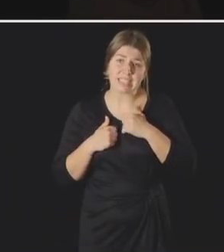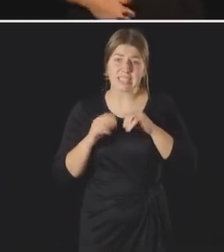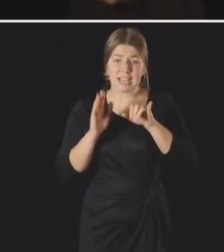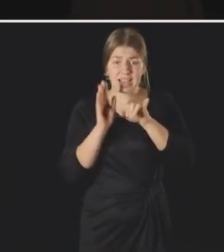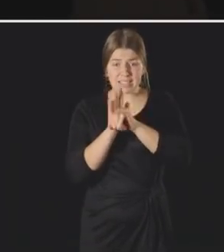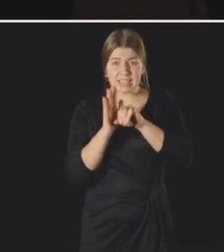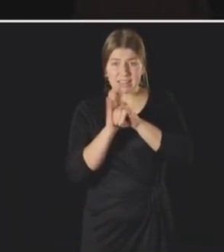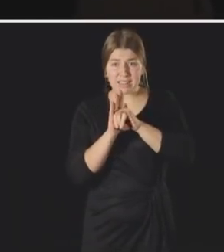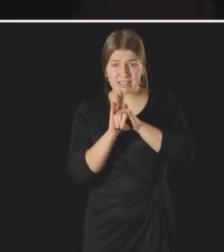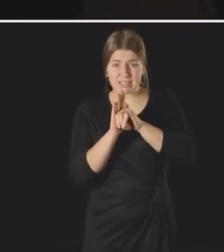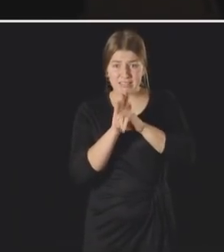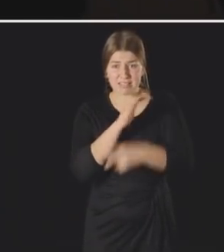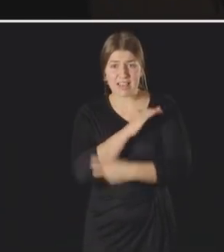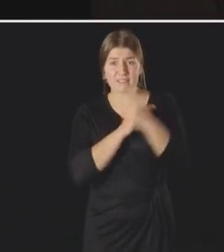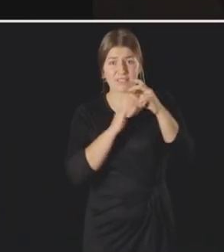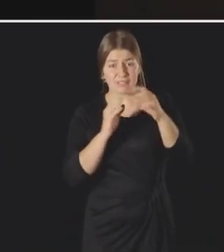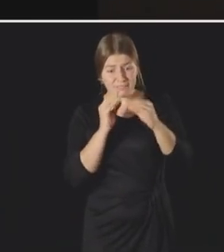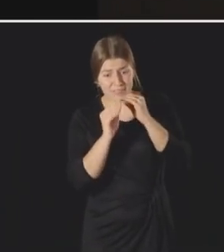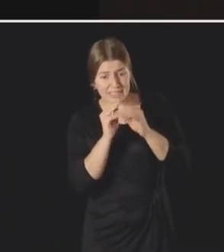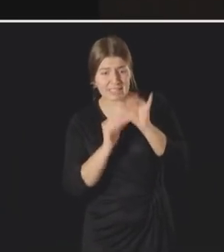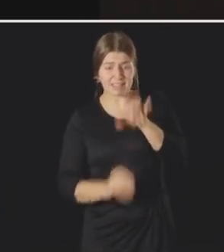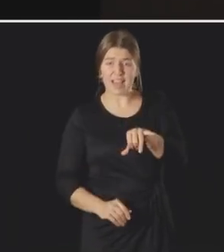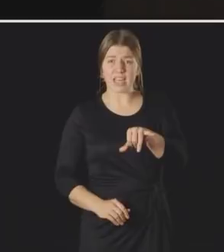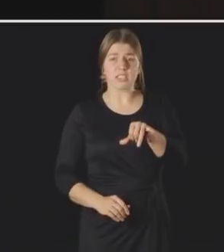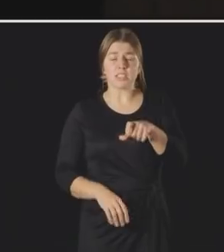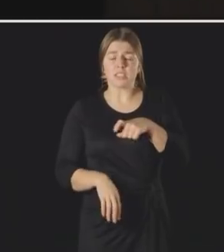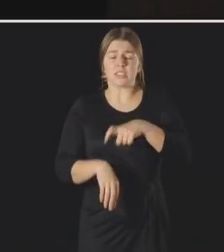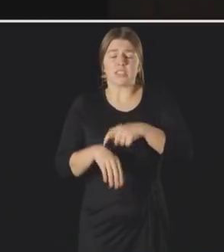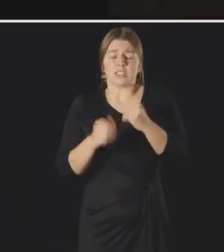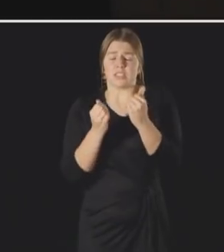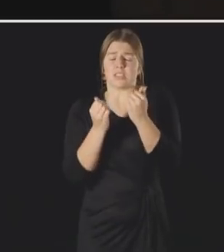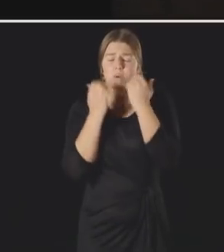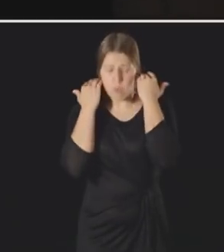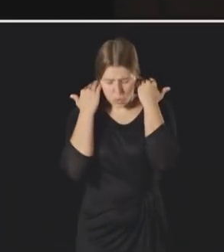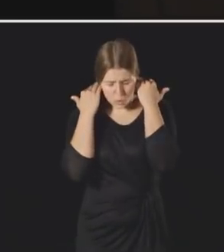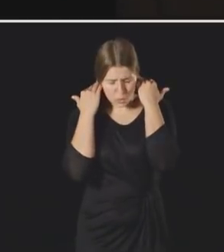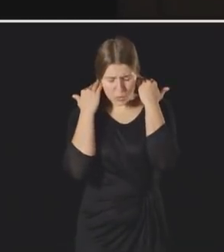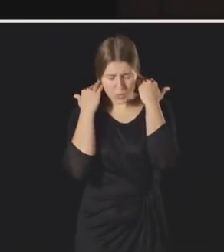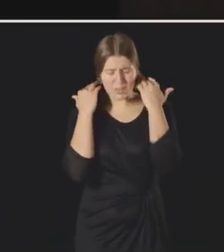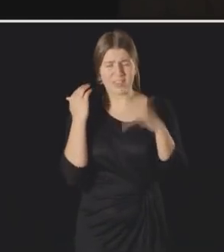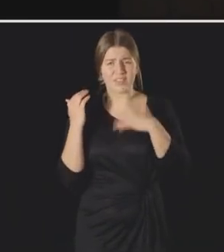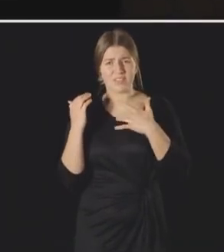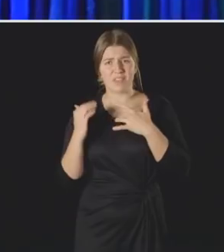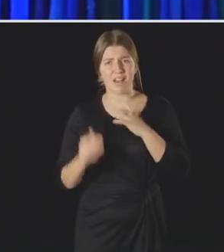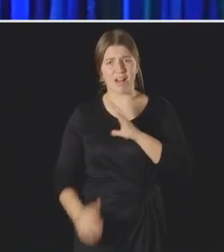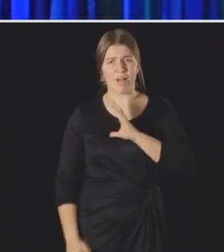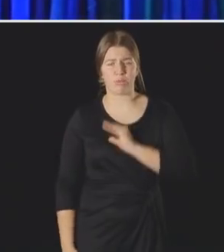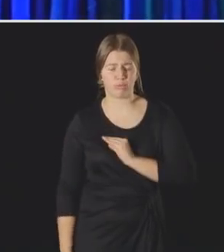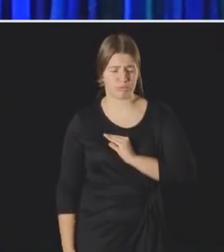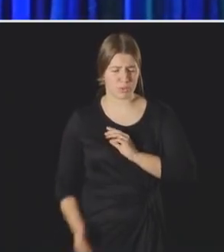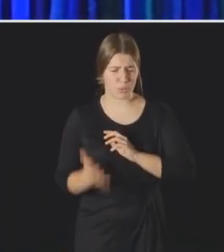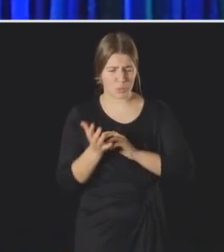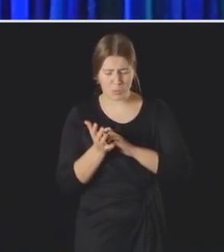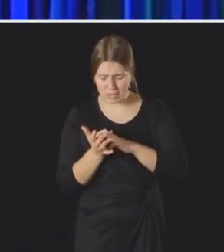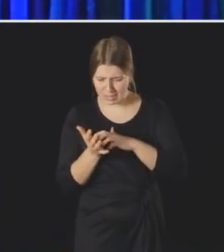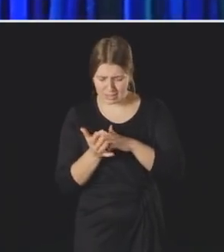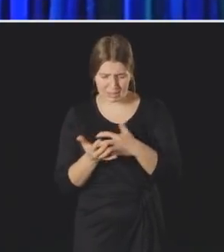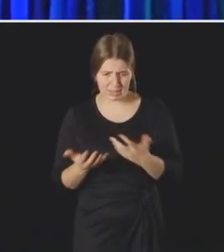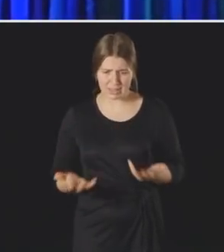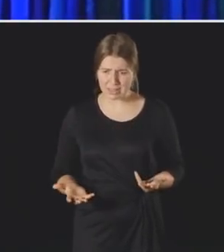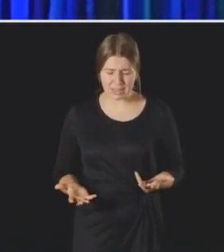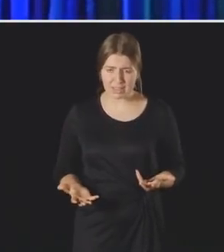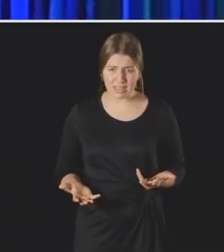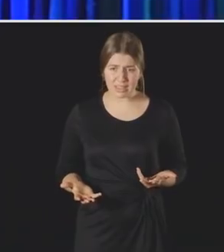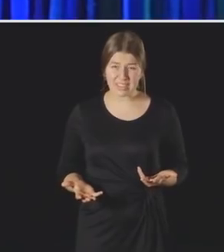up. It's emotionally draining, and it leaves people feeling vulnerable. What we as